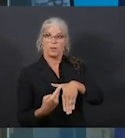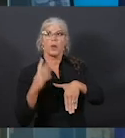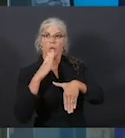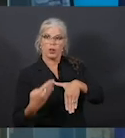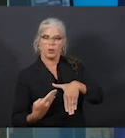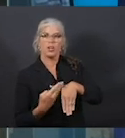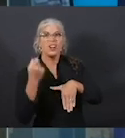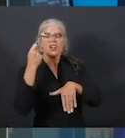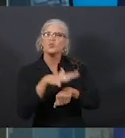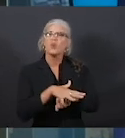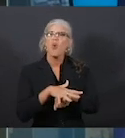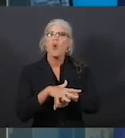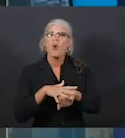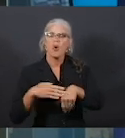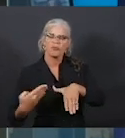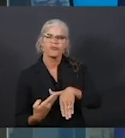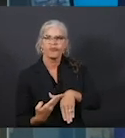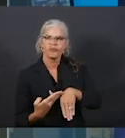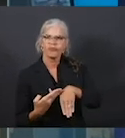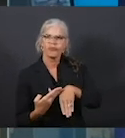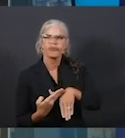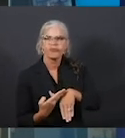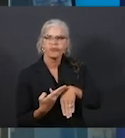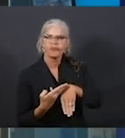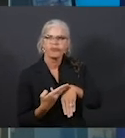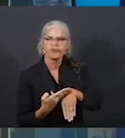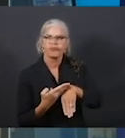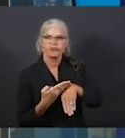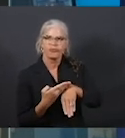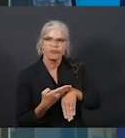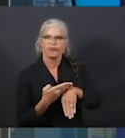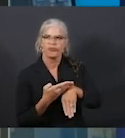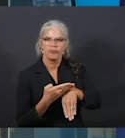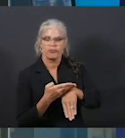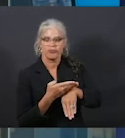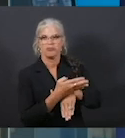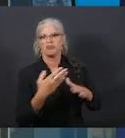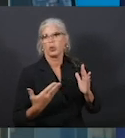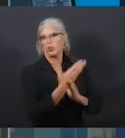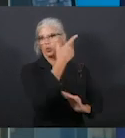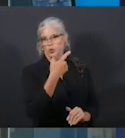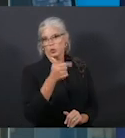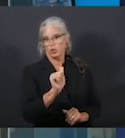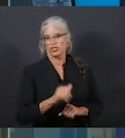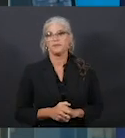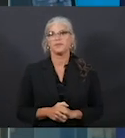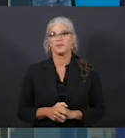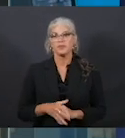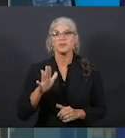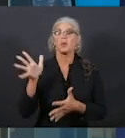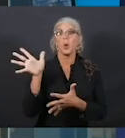slowly across northern Florida and southeast Georgia. And the result of that is less going to be a wind event at that